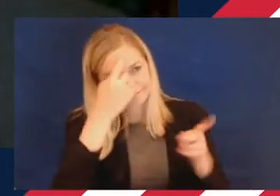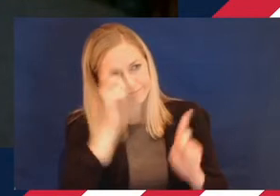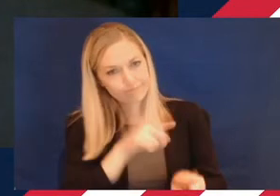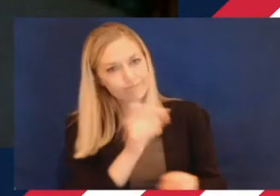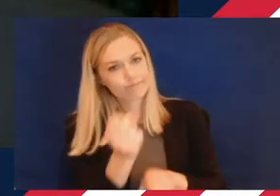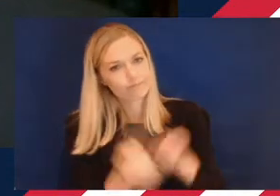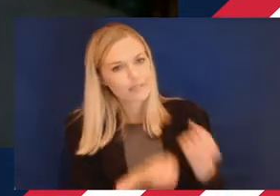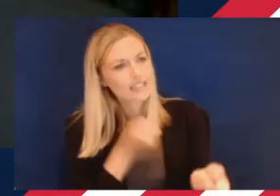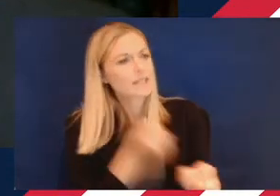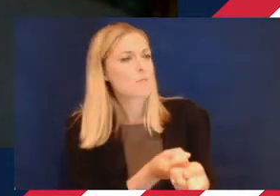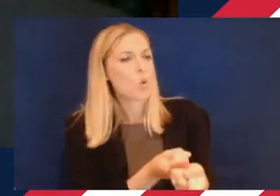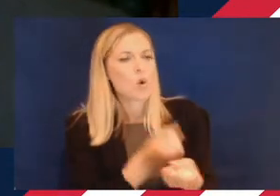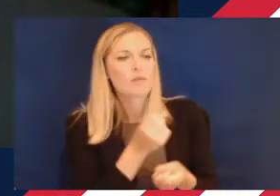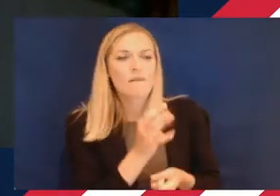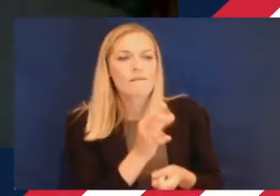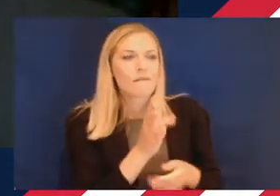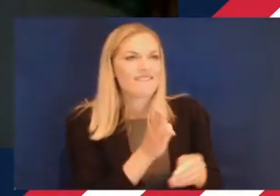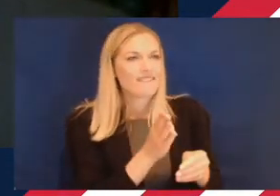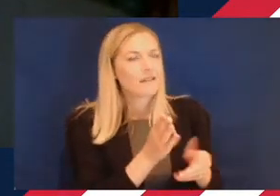ending